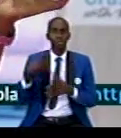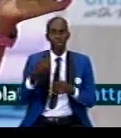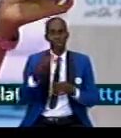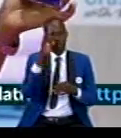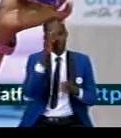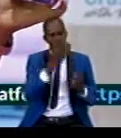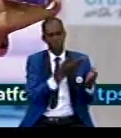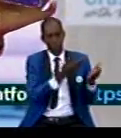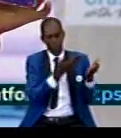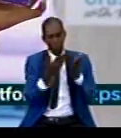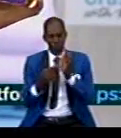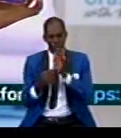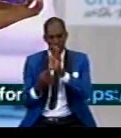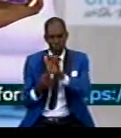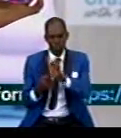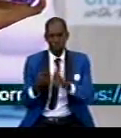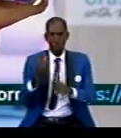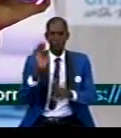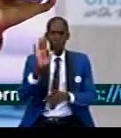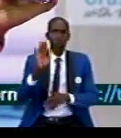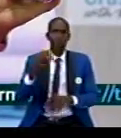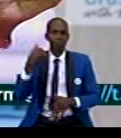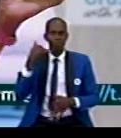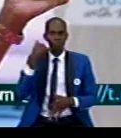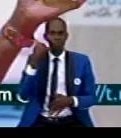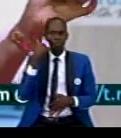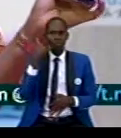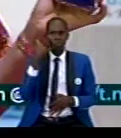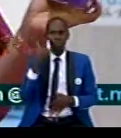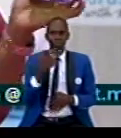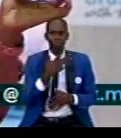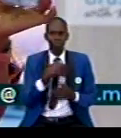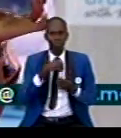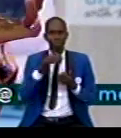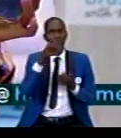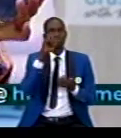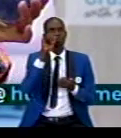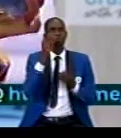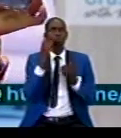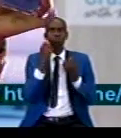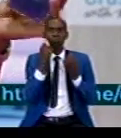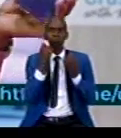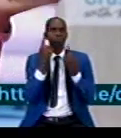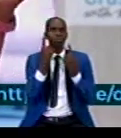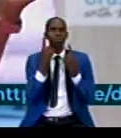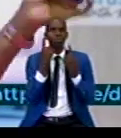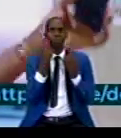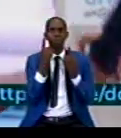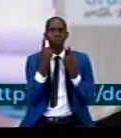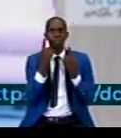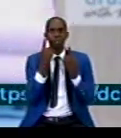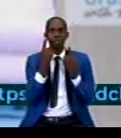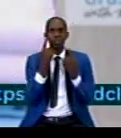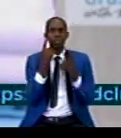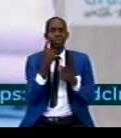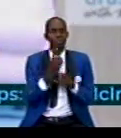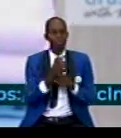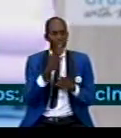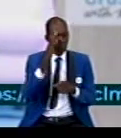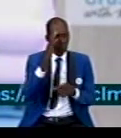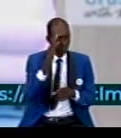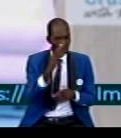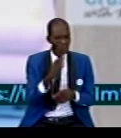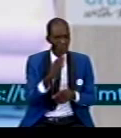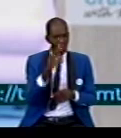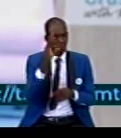I open my mouth. I don't know what till I talk. I just greet the man and bring something inside my bag and give the man and greet